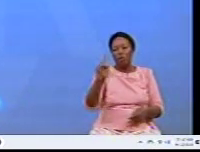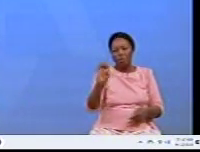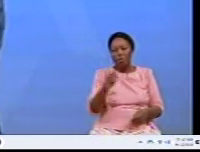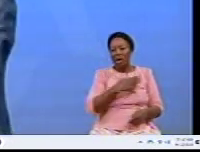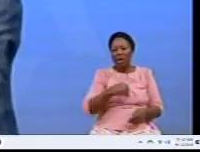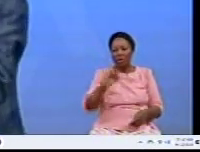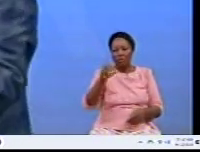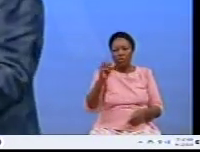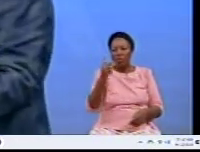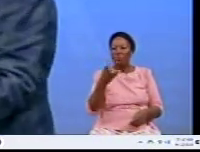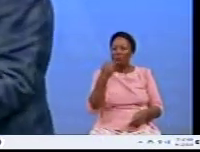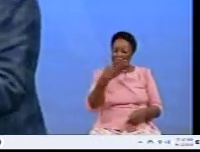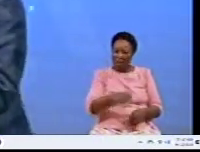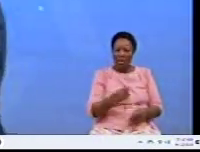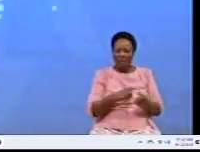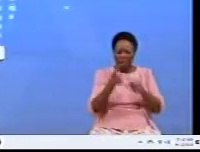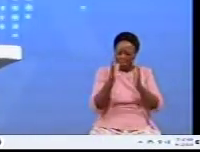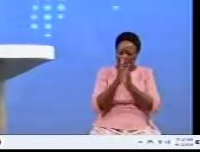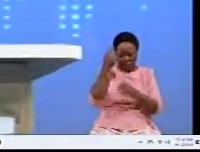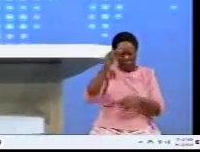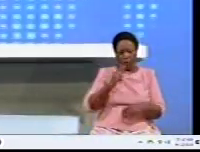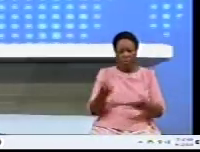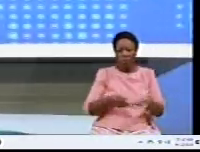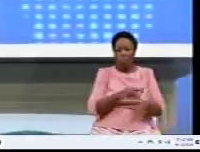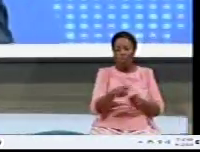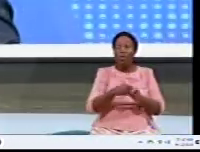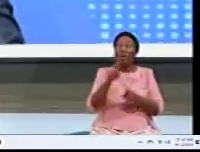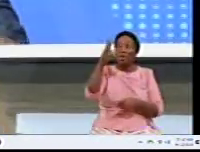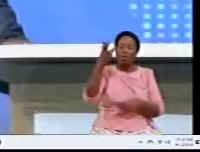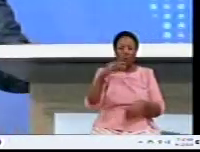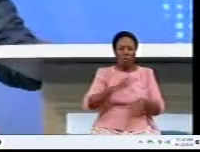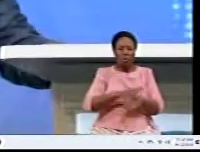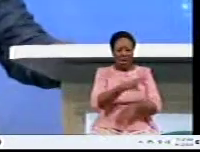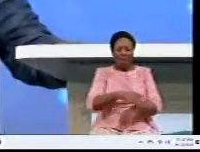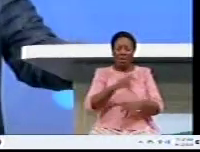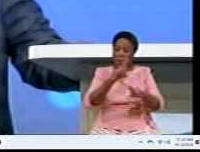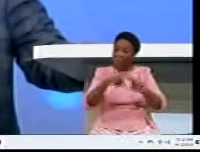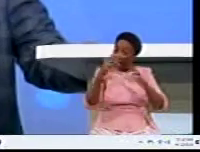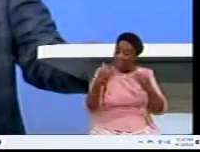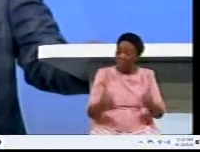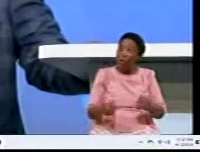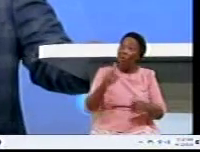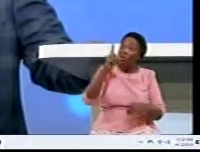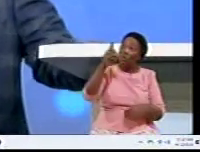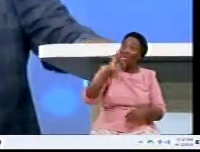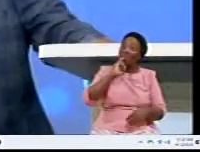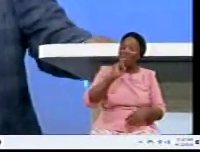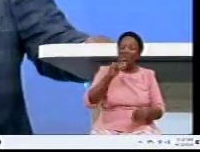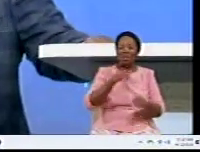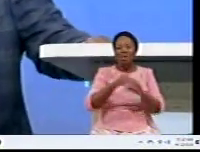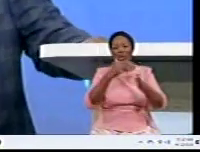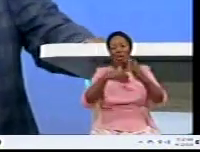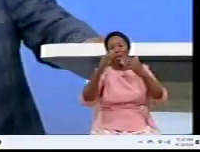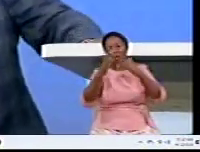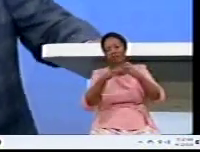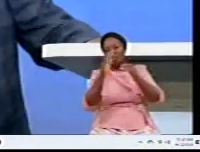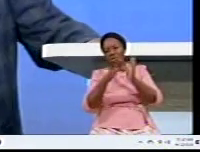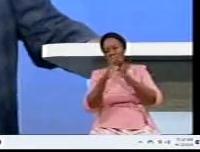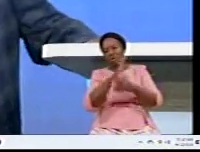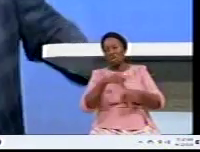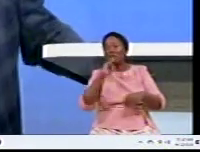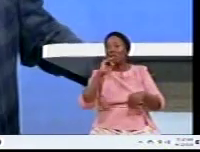intercession for us when he was on earth. Now he is in heaven, is at the